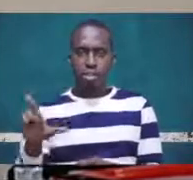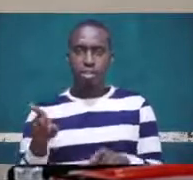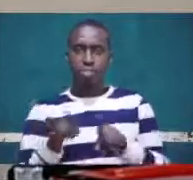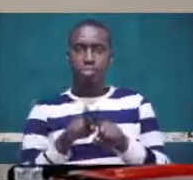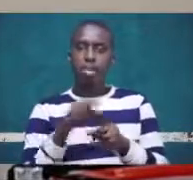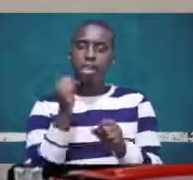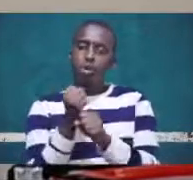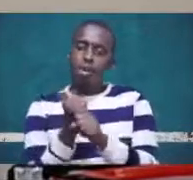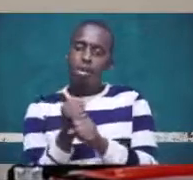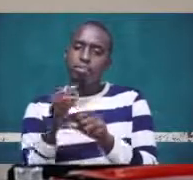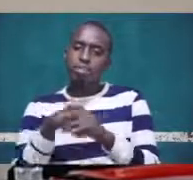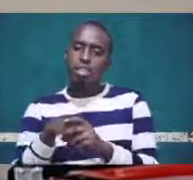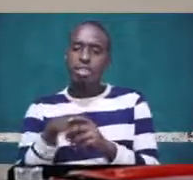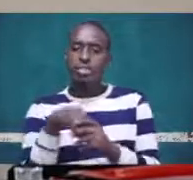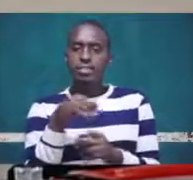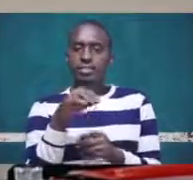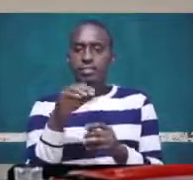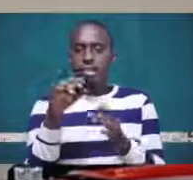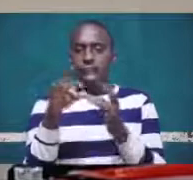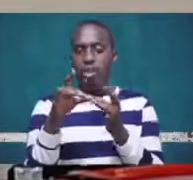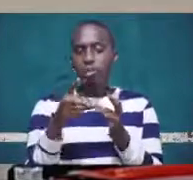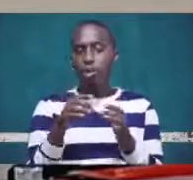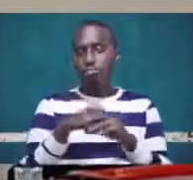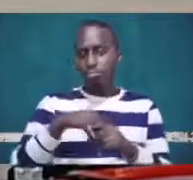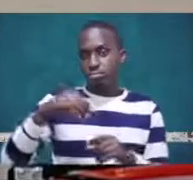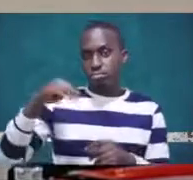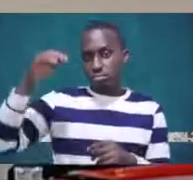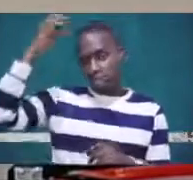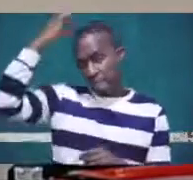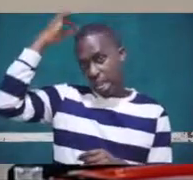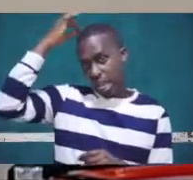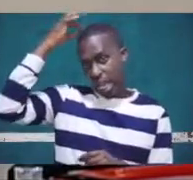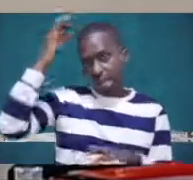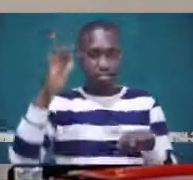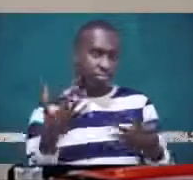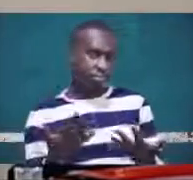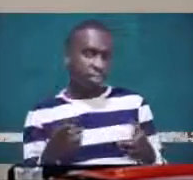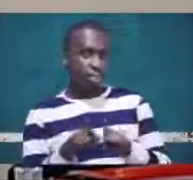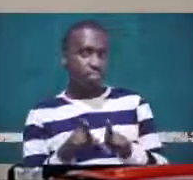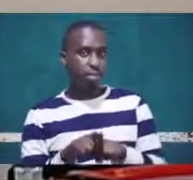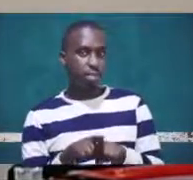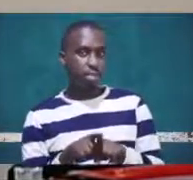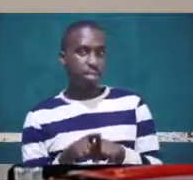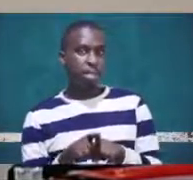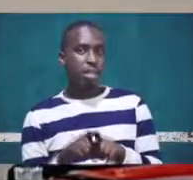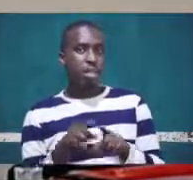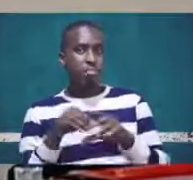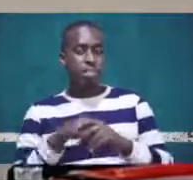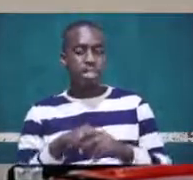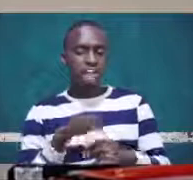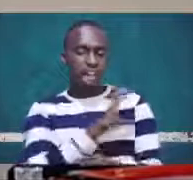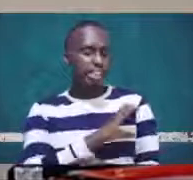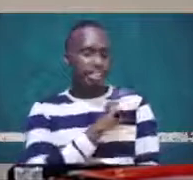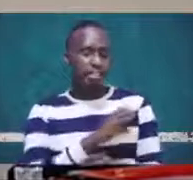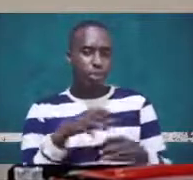them into your fingernails, into your hair? Beautiful one. Into all the parts that you do have, into the characteristics,